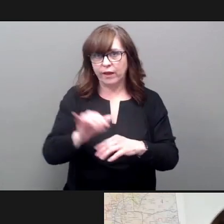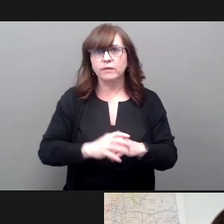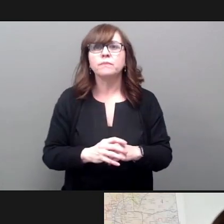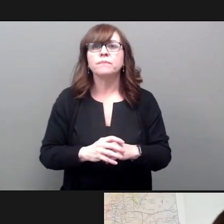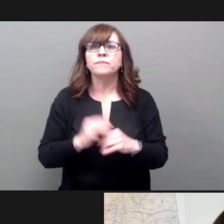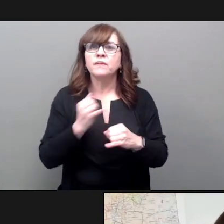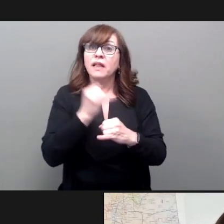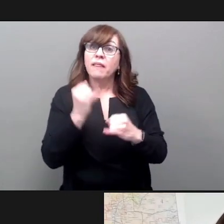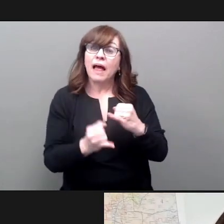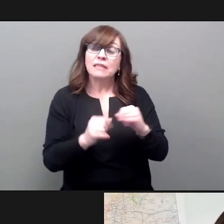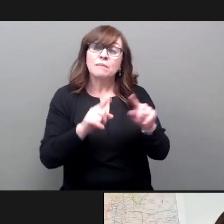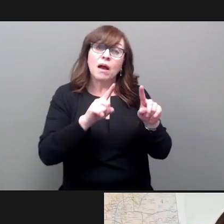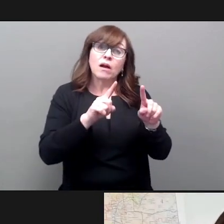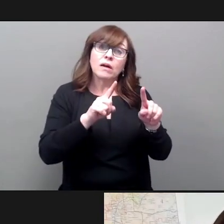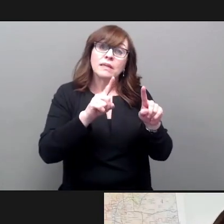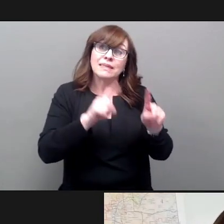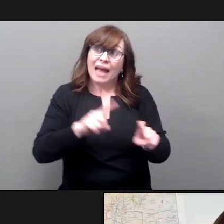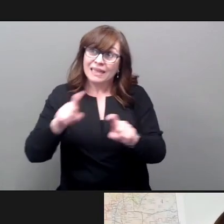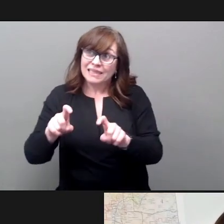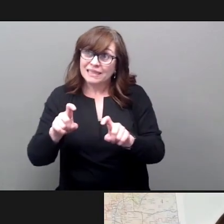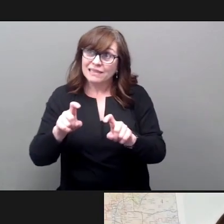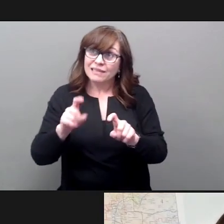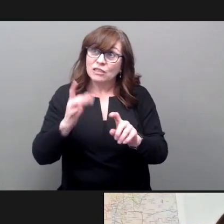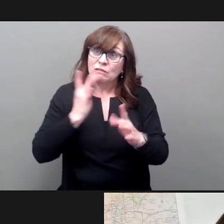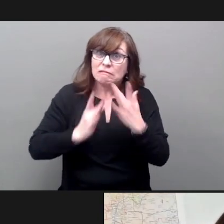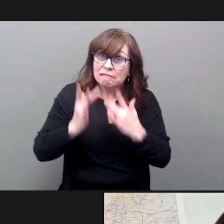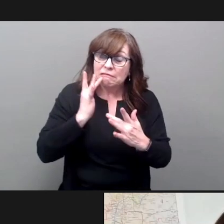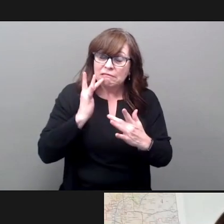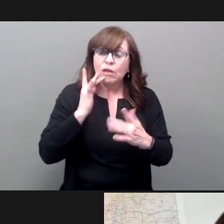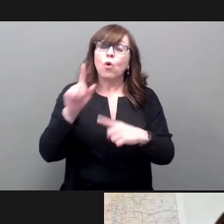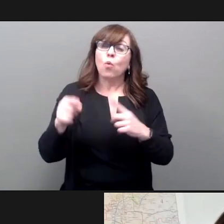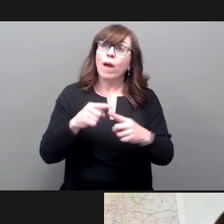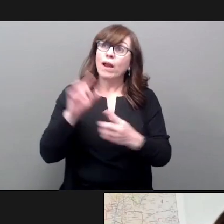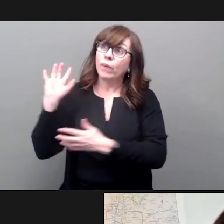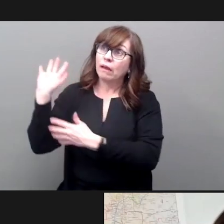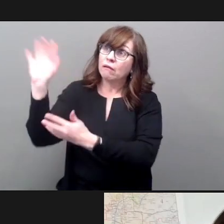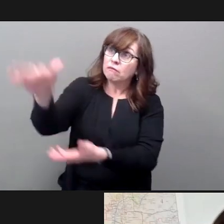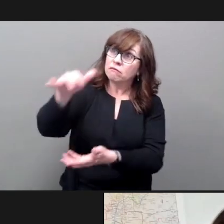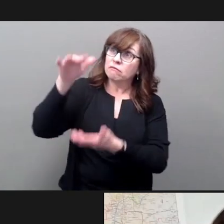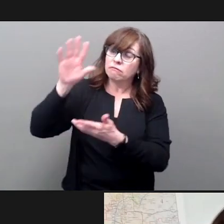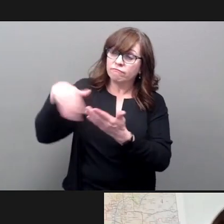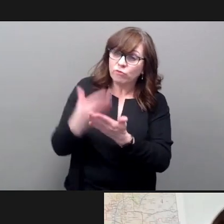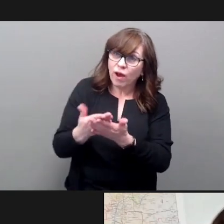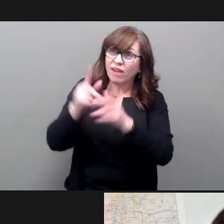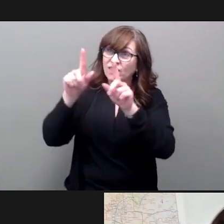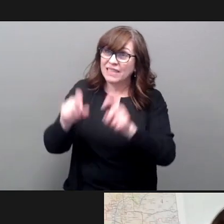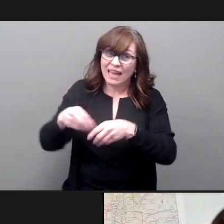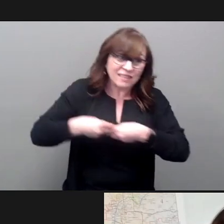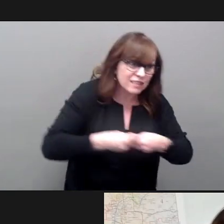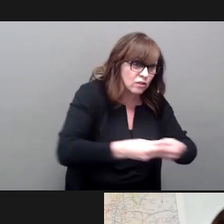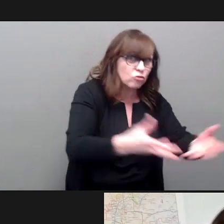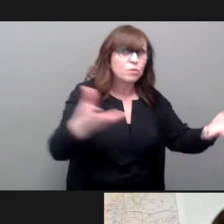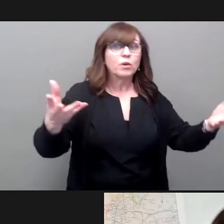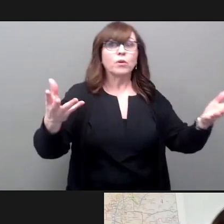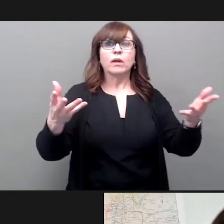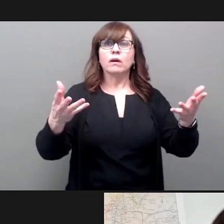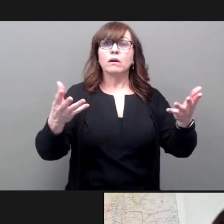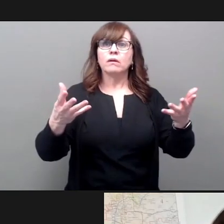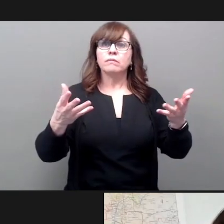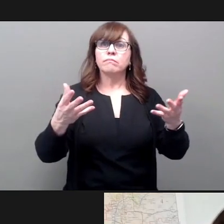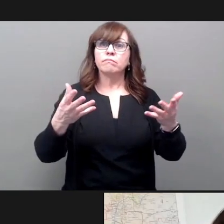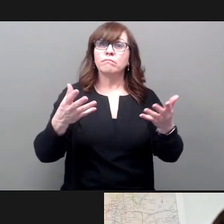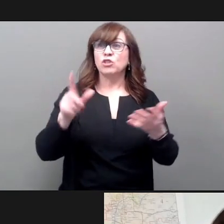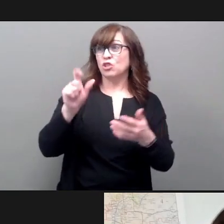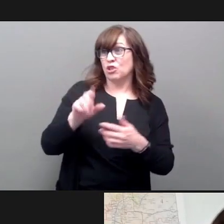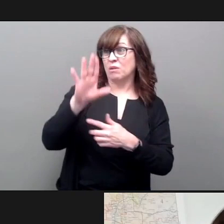testing shortage. I think once we get those tests distributed, once all of you, you should by now,